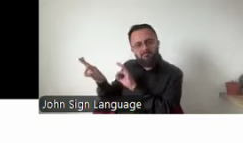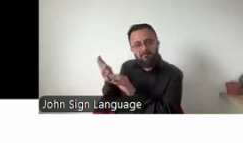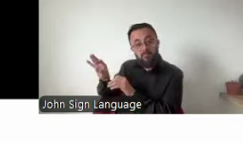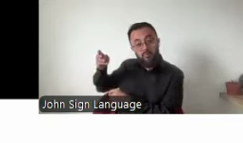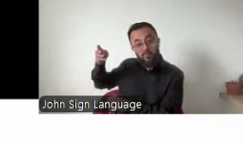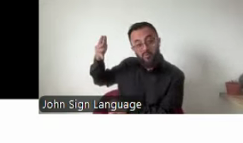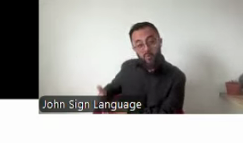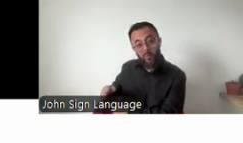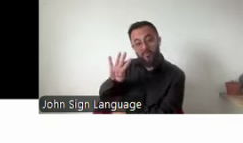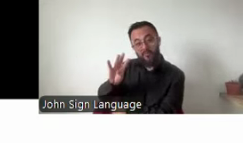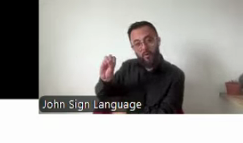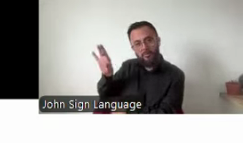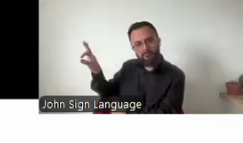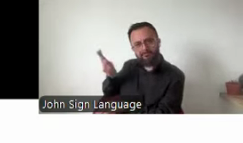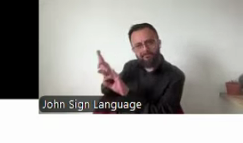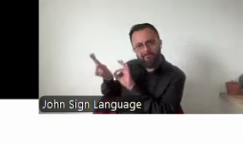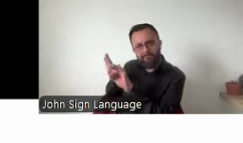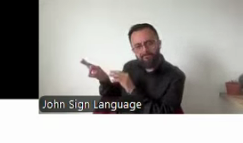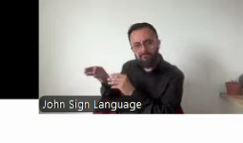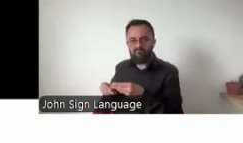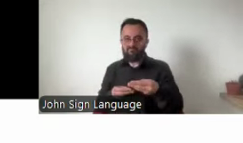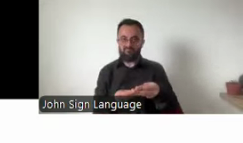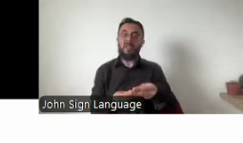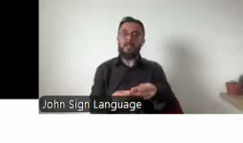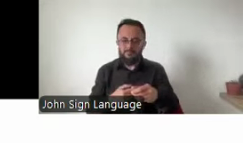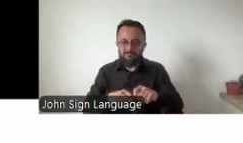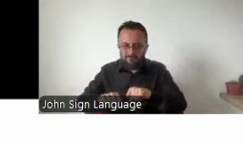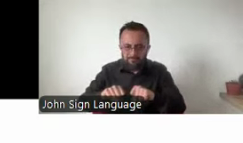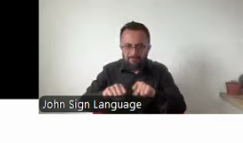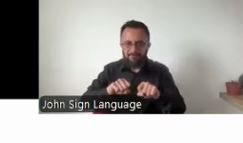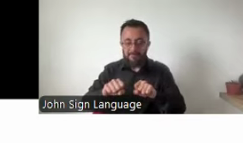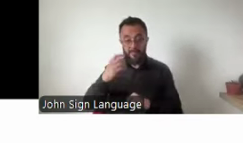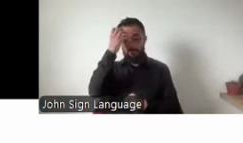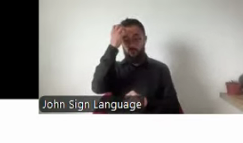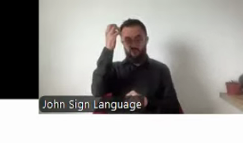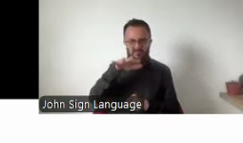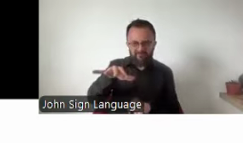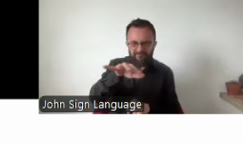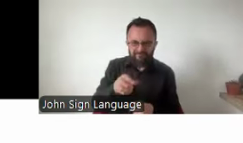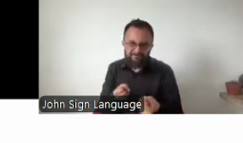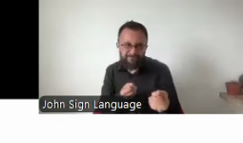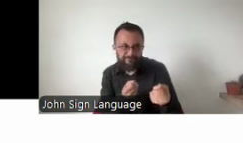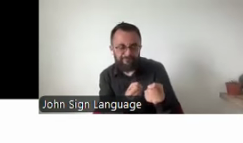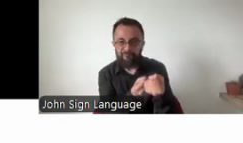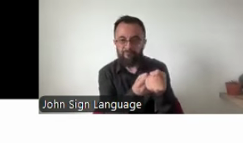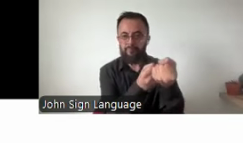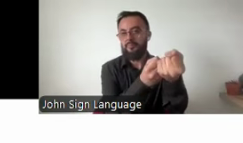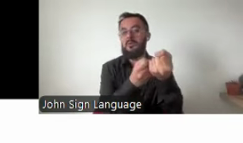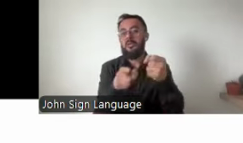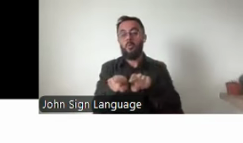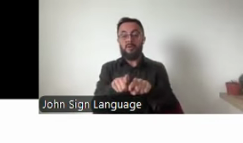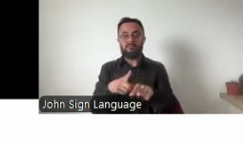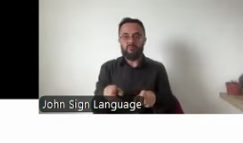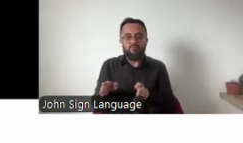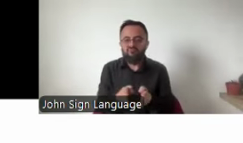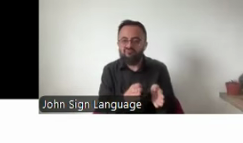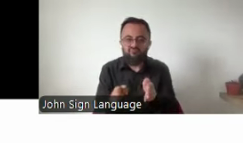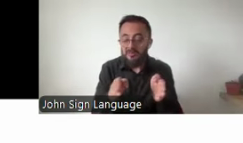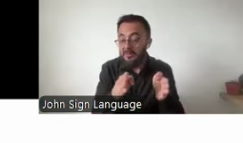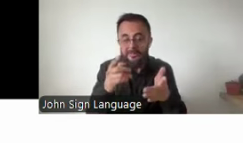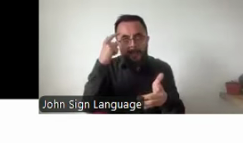journey towards finding this very realistic set of actions that will support disability